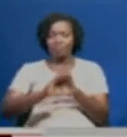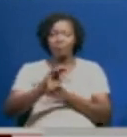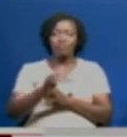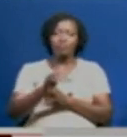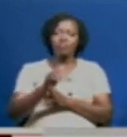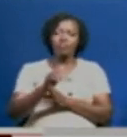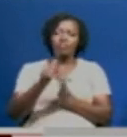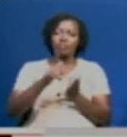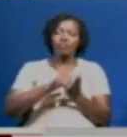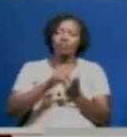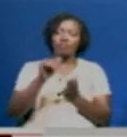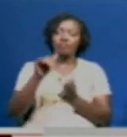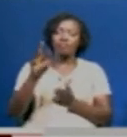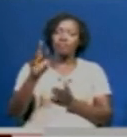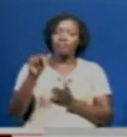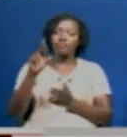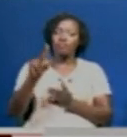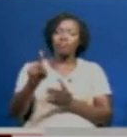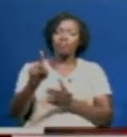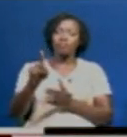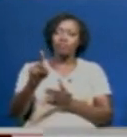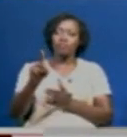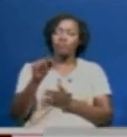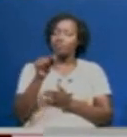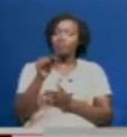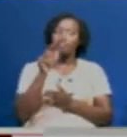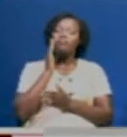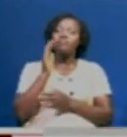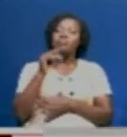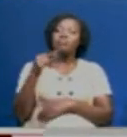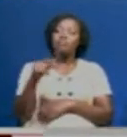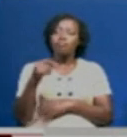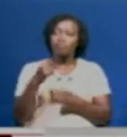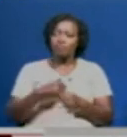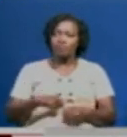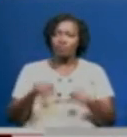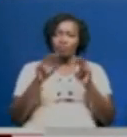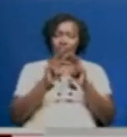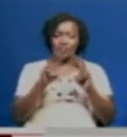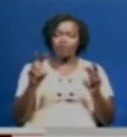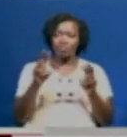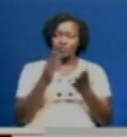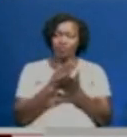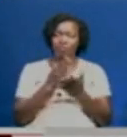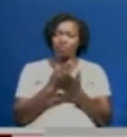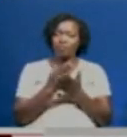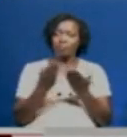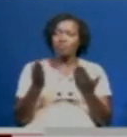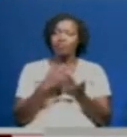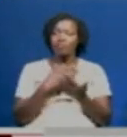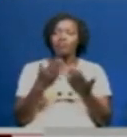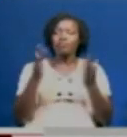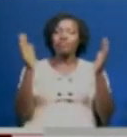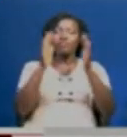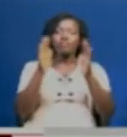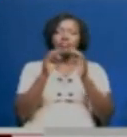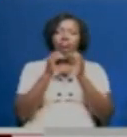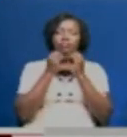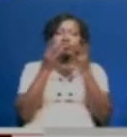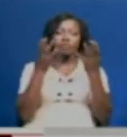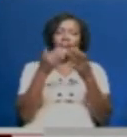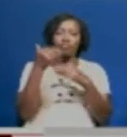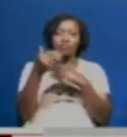the ward, and that Mama Mboga will be able to see accurate weather information for the next 14 days. I think